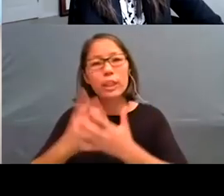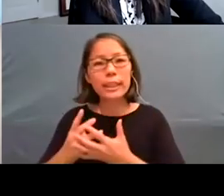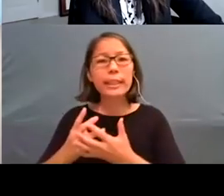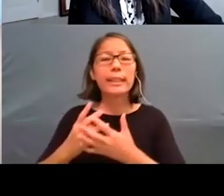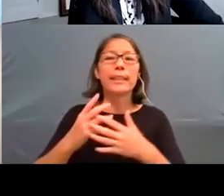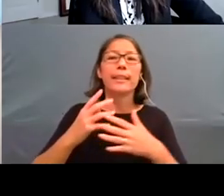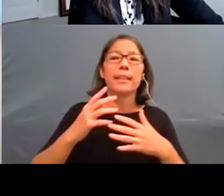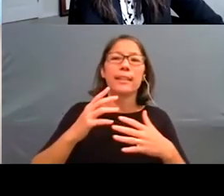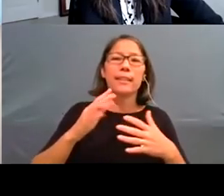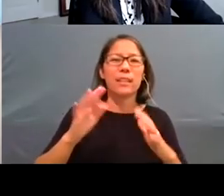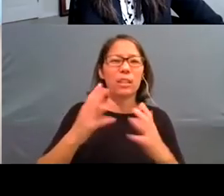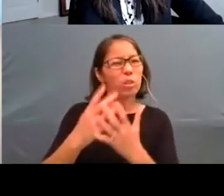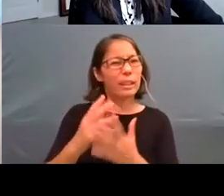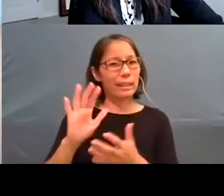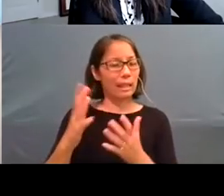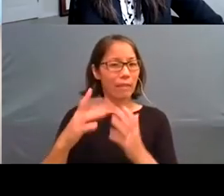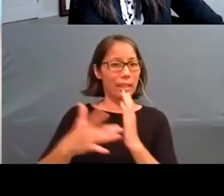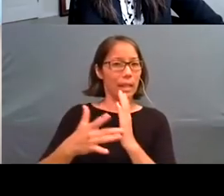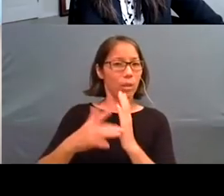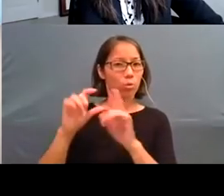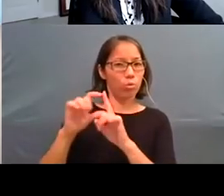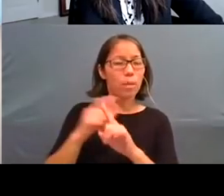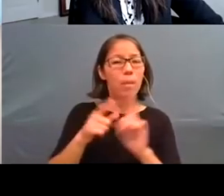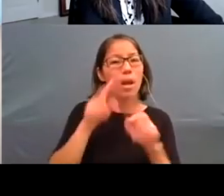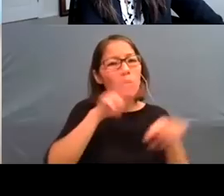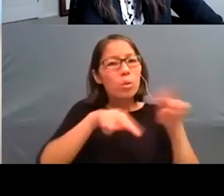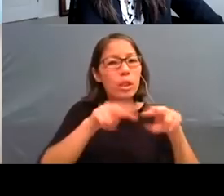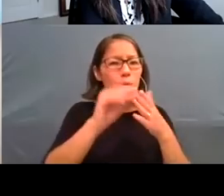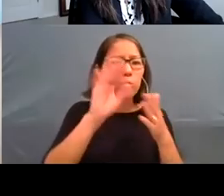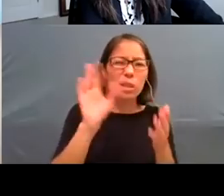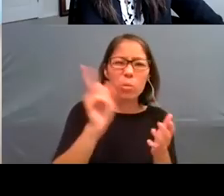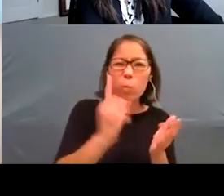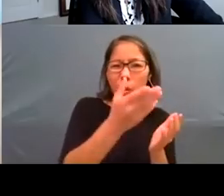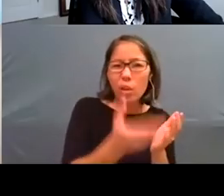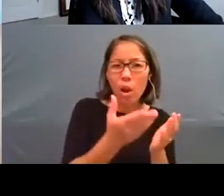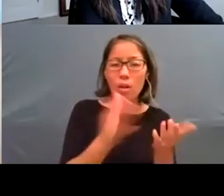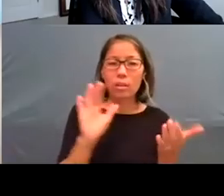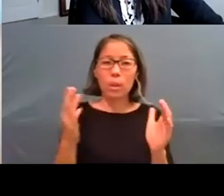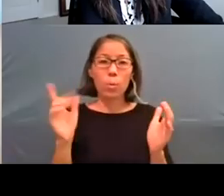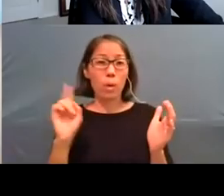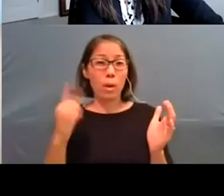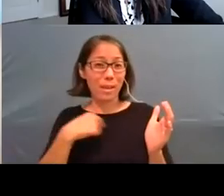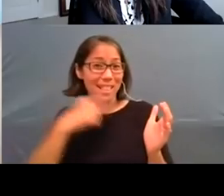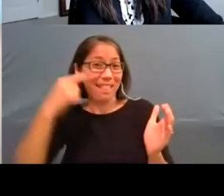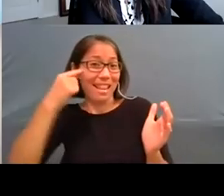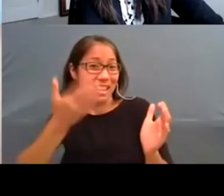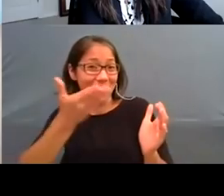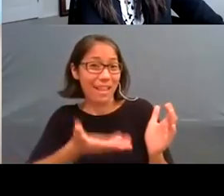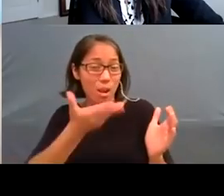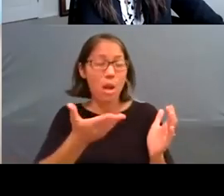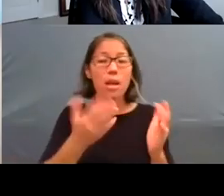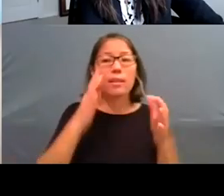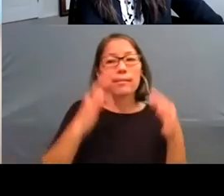screen's kind of a technical term, but really look at our students and where they are compared to where we think they might be. And then determine how we're going to best